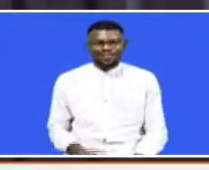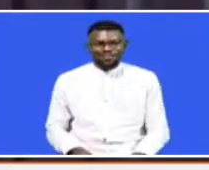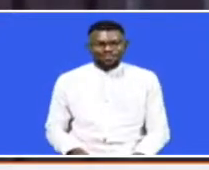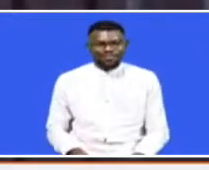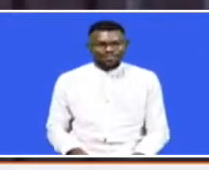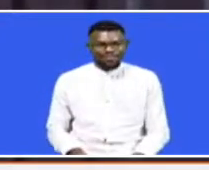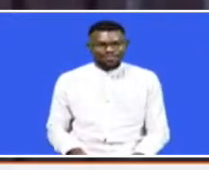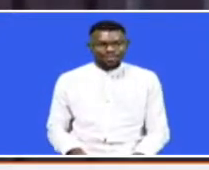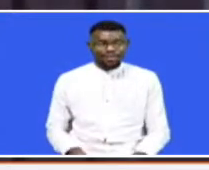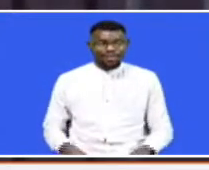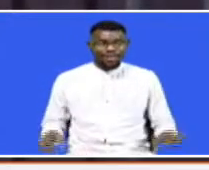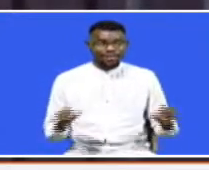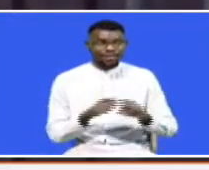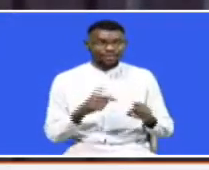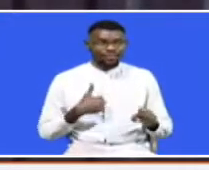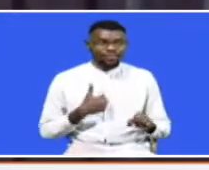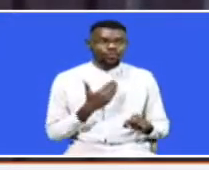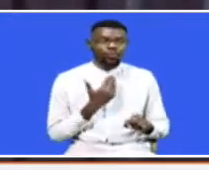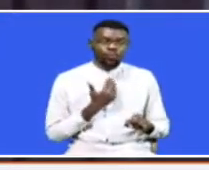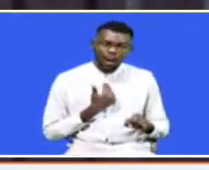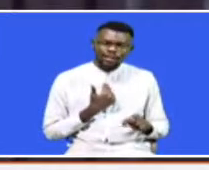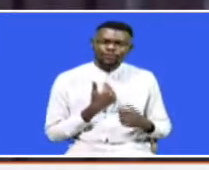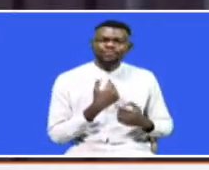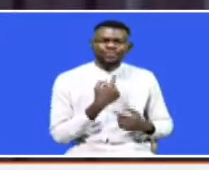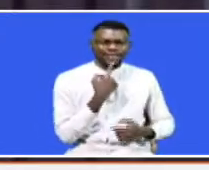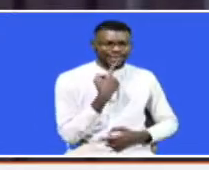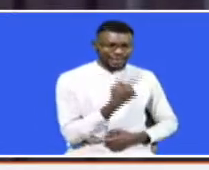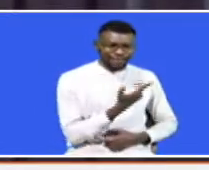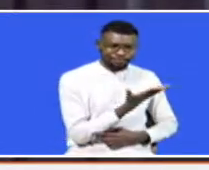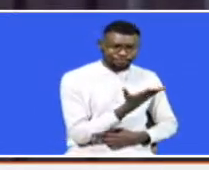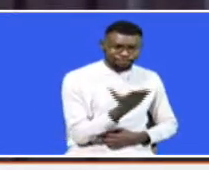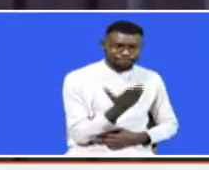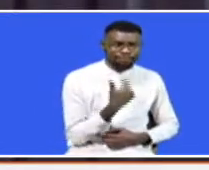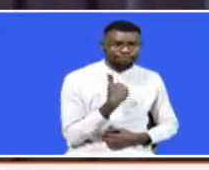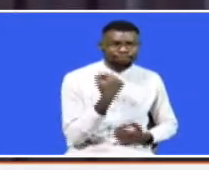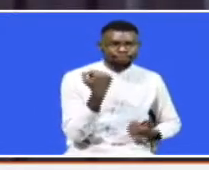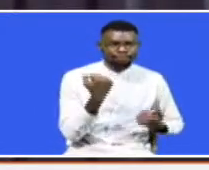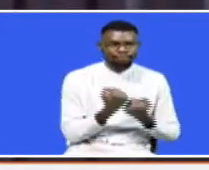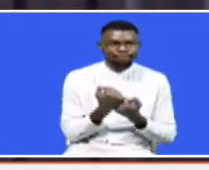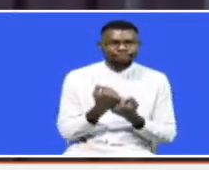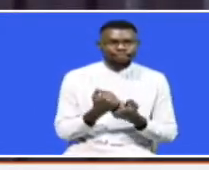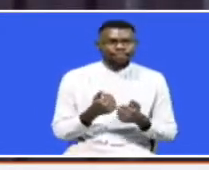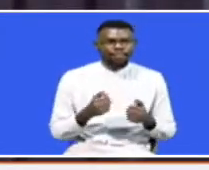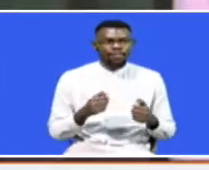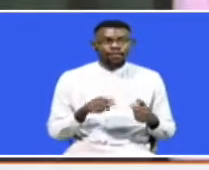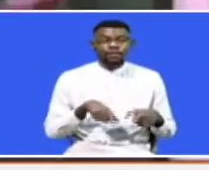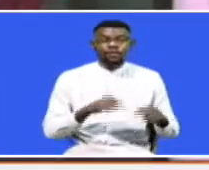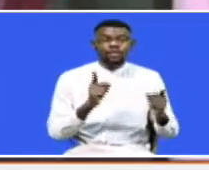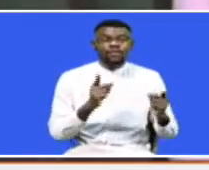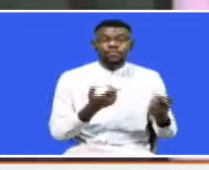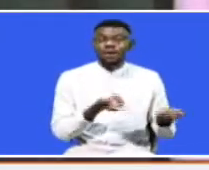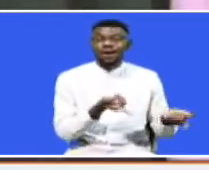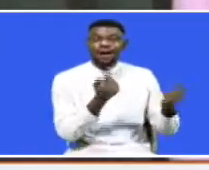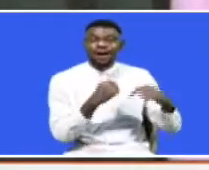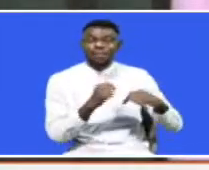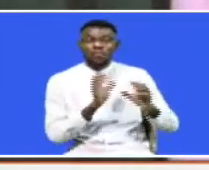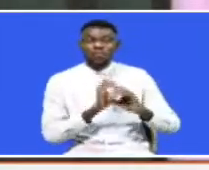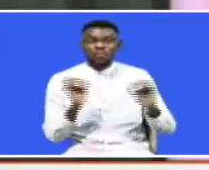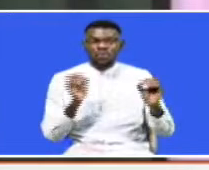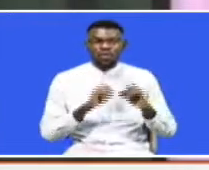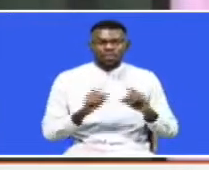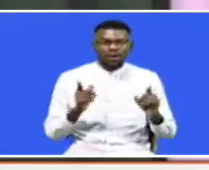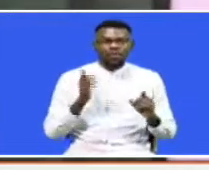I want to extend to them again an olive branch. There is still room, although they did not come. Tukisema ya kwamba